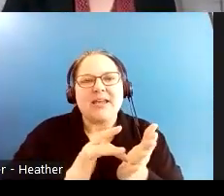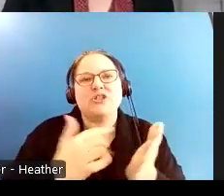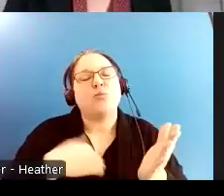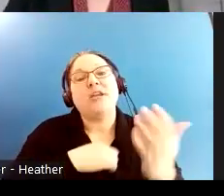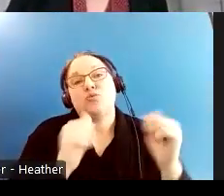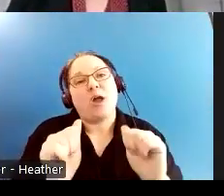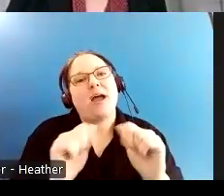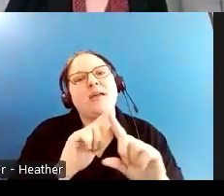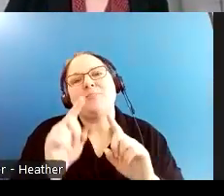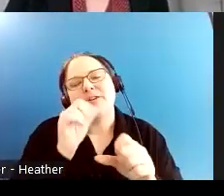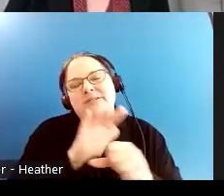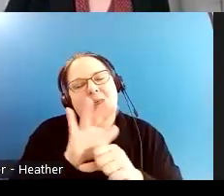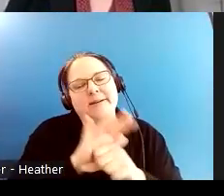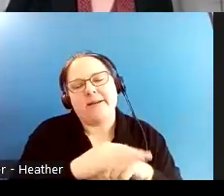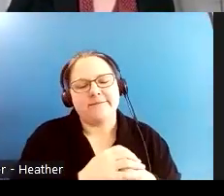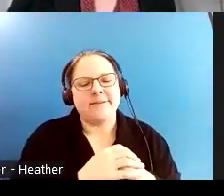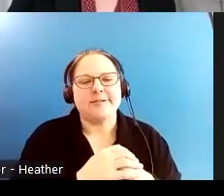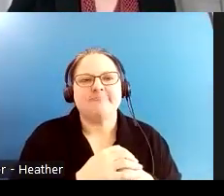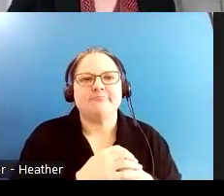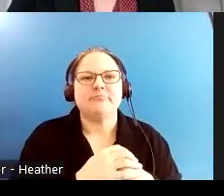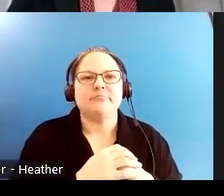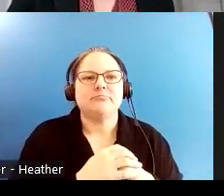enough for everybody. Um,